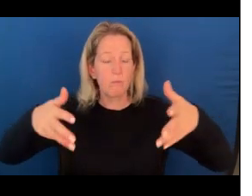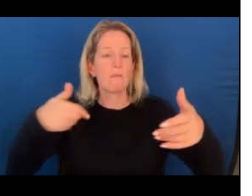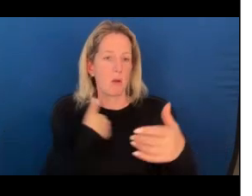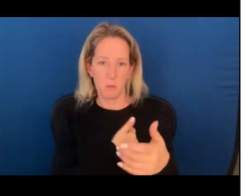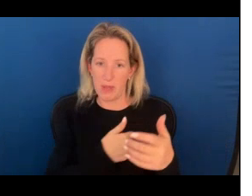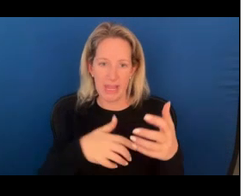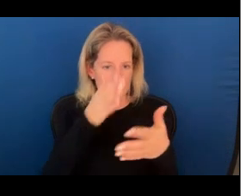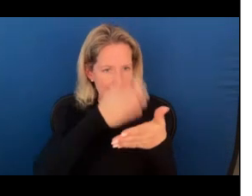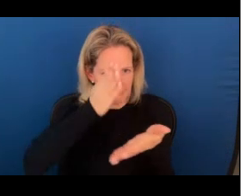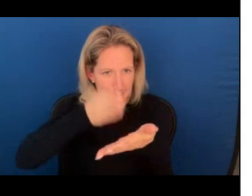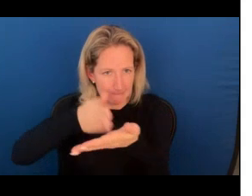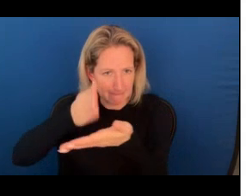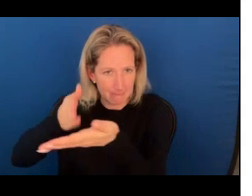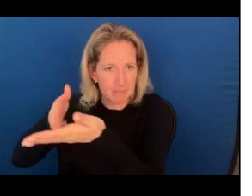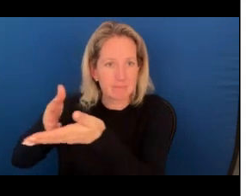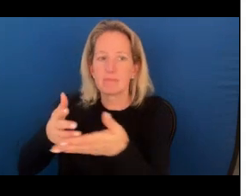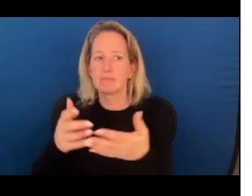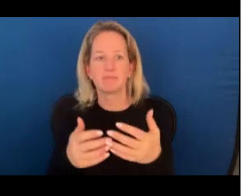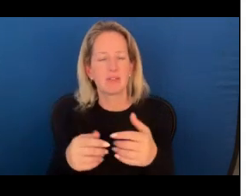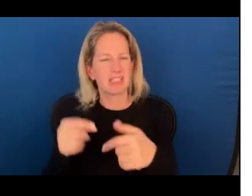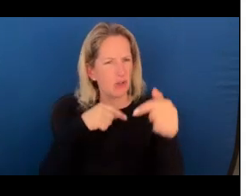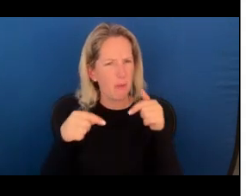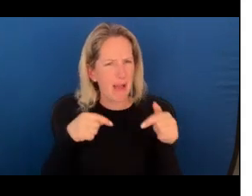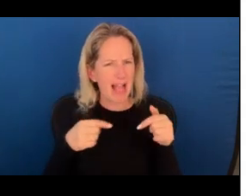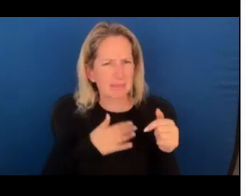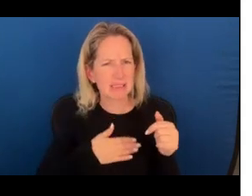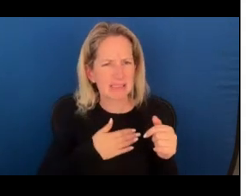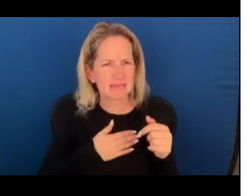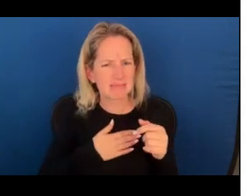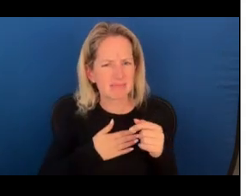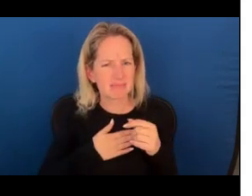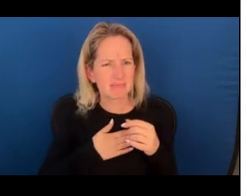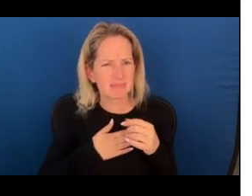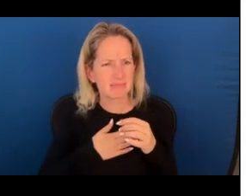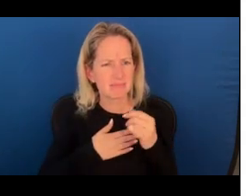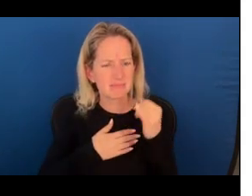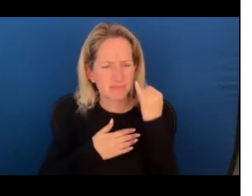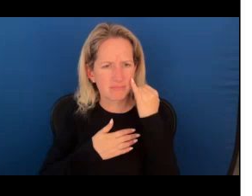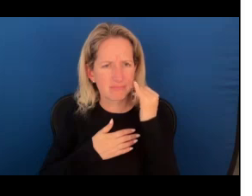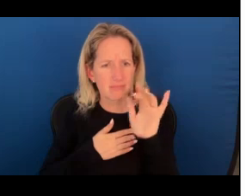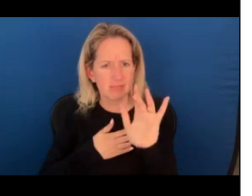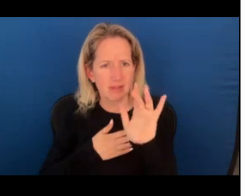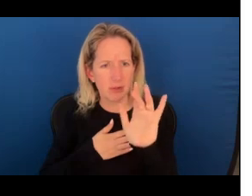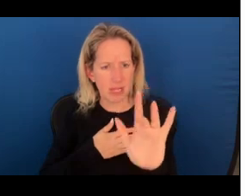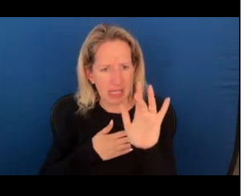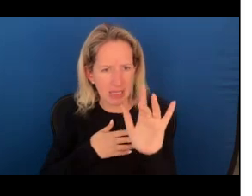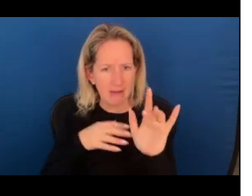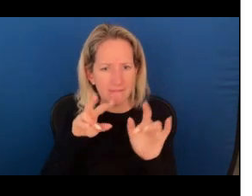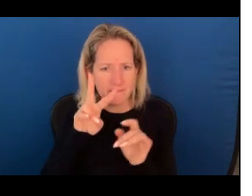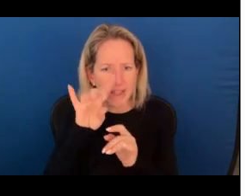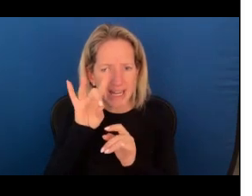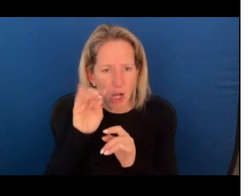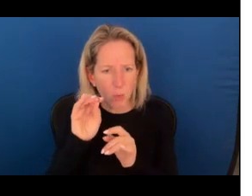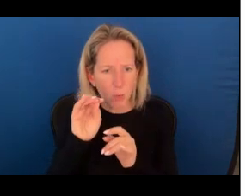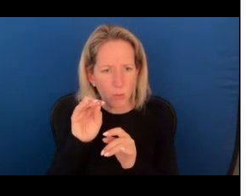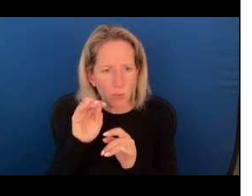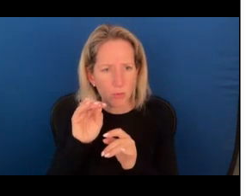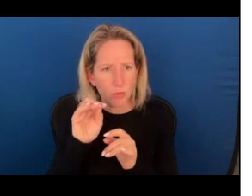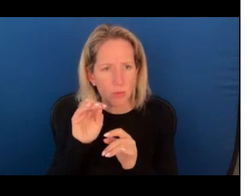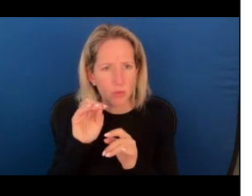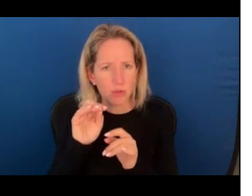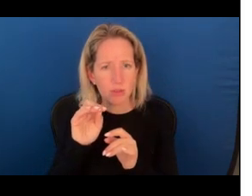And unfortunately, if you go back inside, I wonder if you click on that, we made a little video. Can you see if it works? It